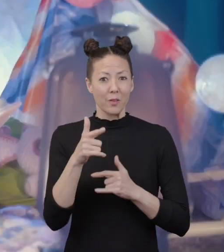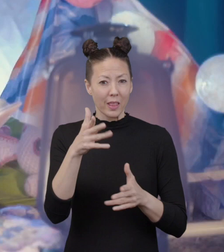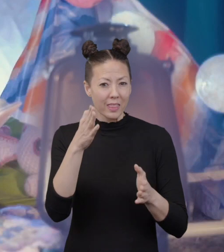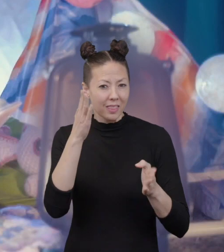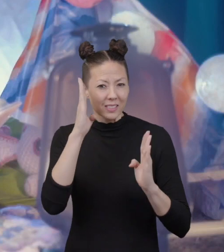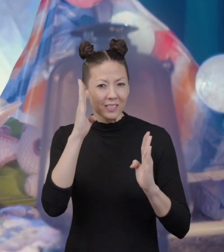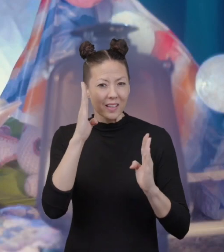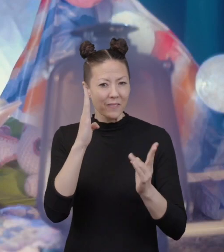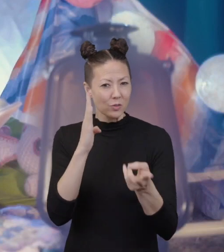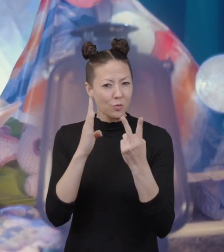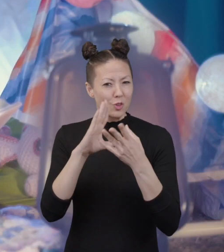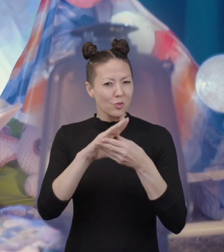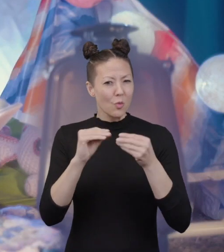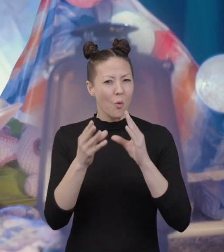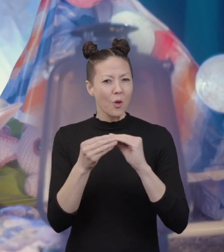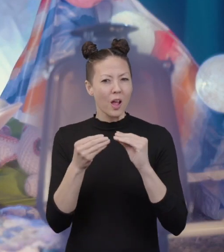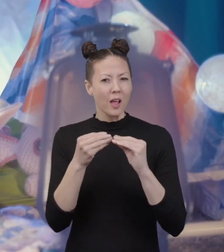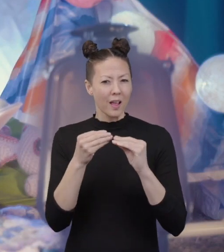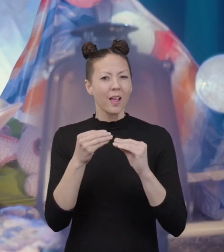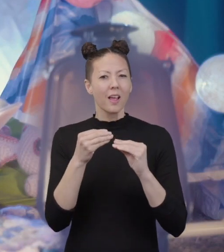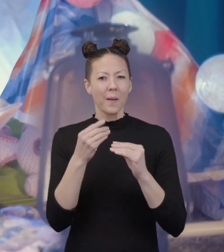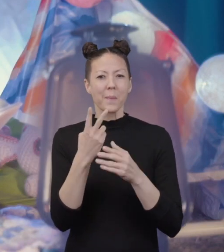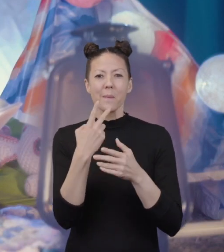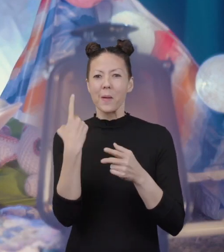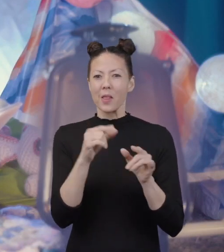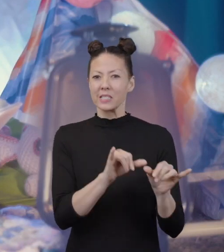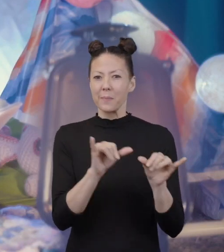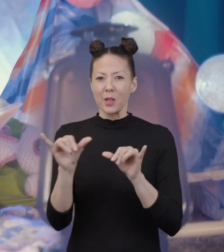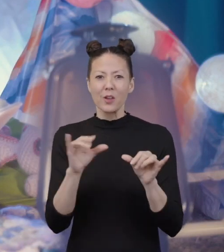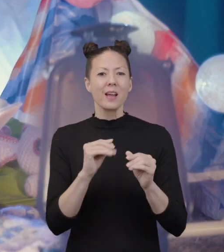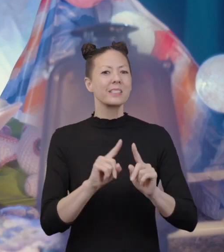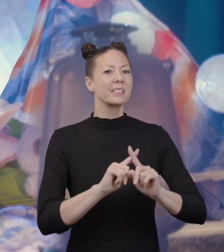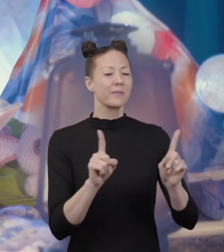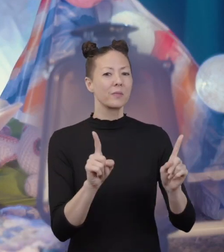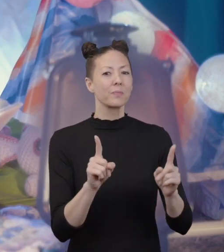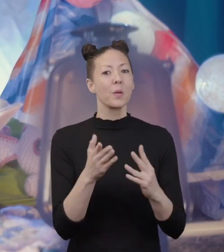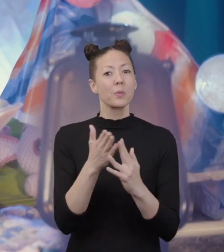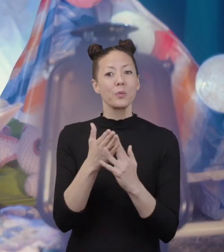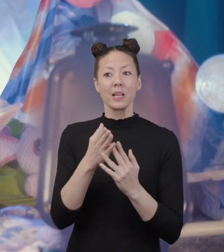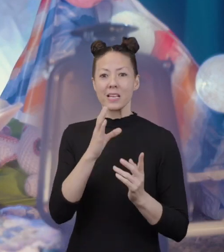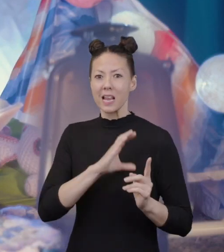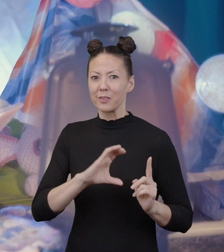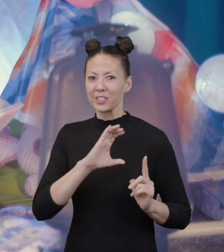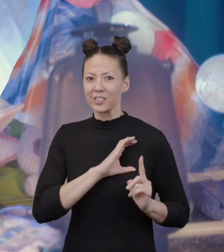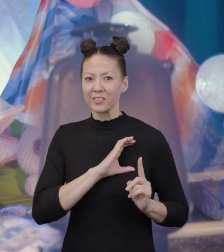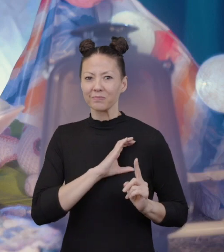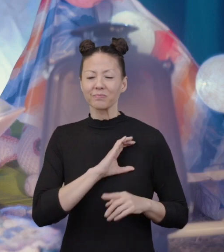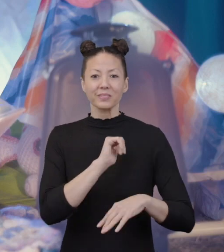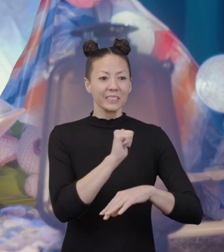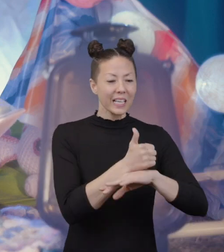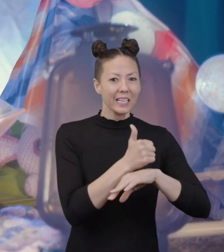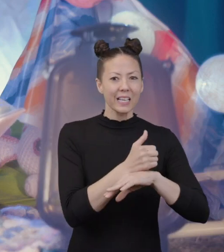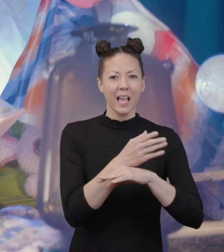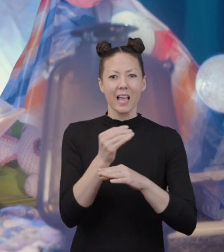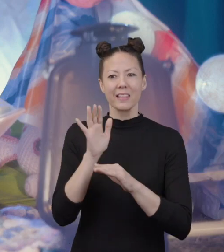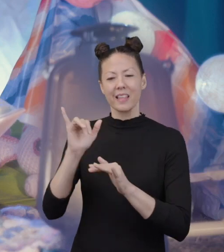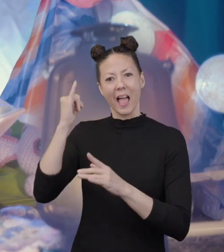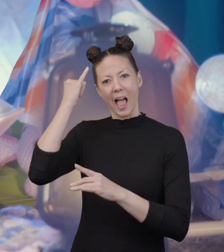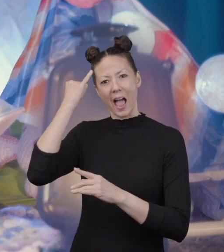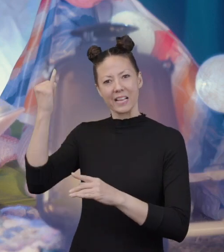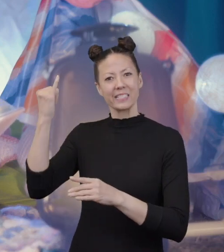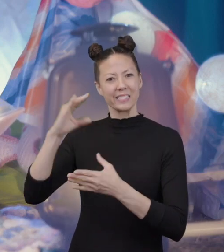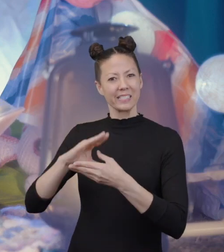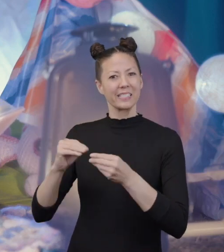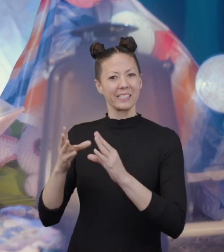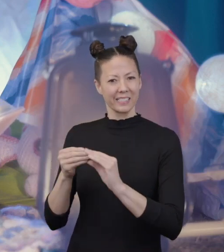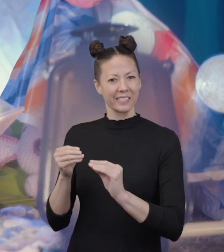listen to these two stories, look for similarities and differences between the characters, settings, and main